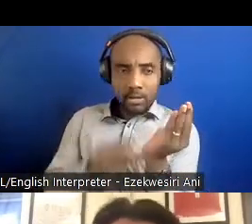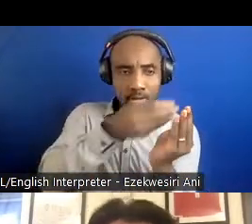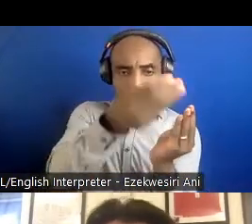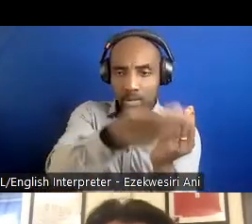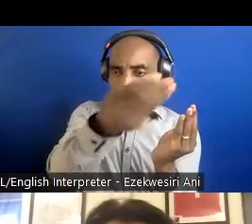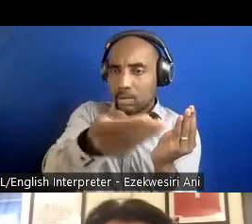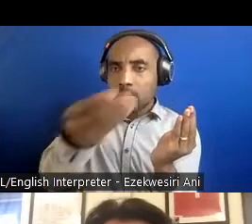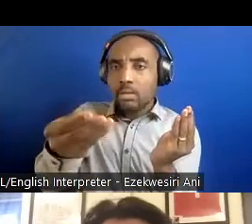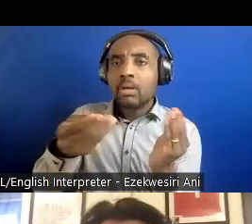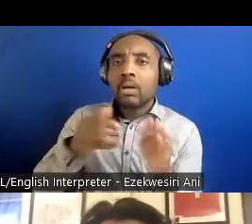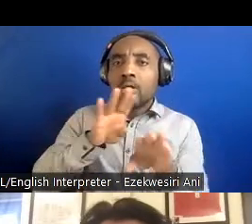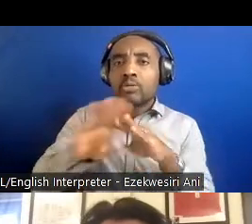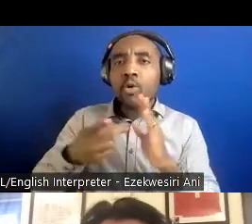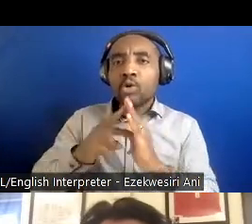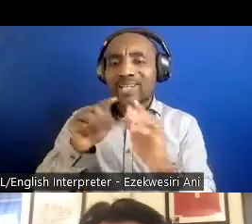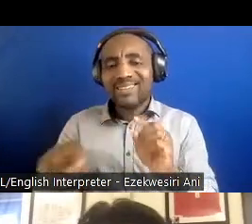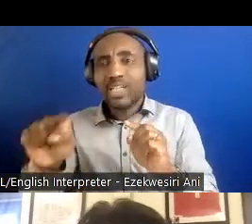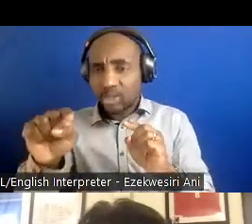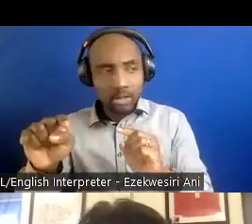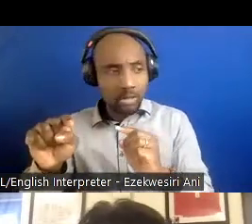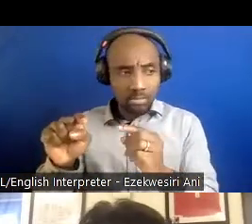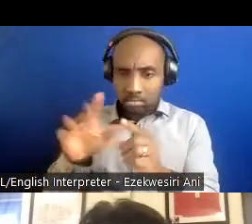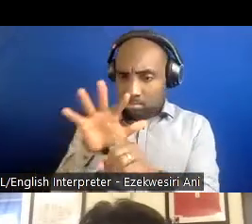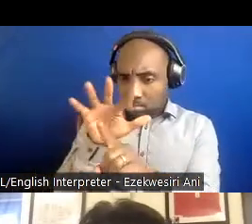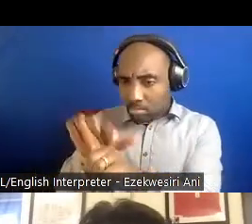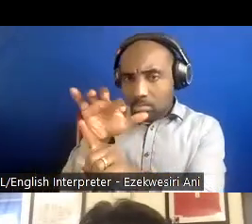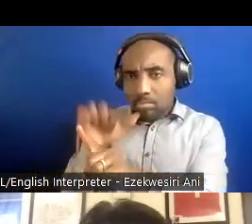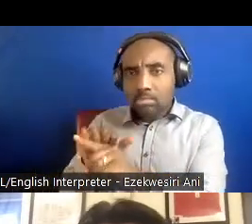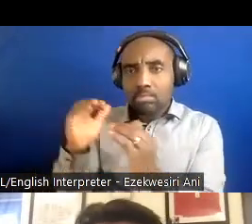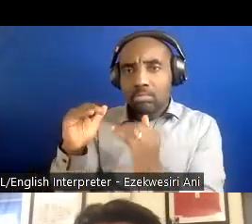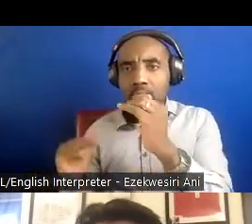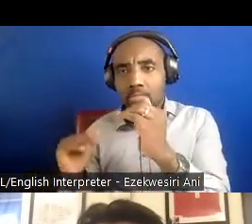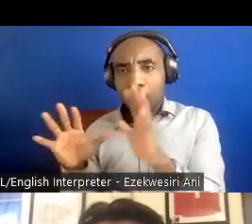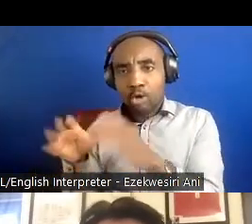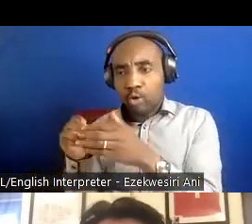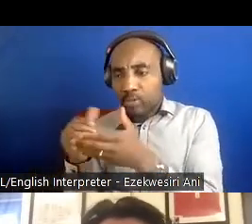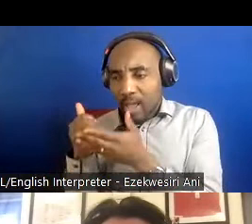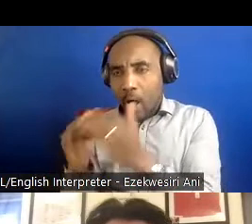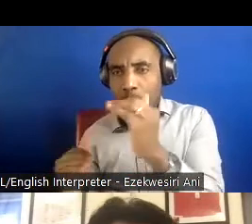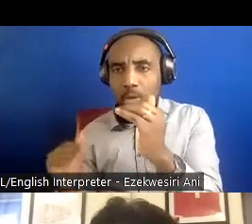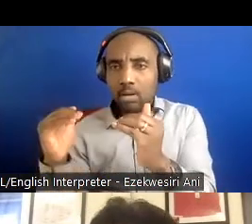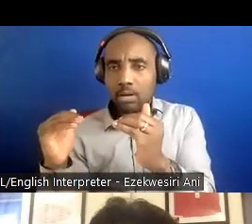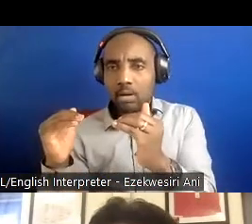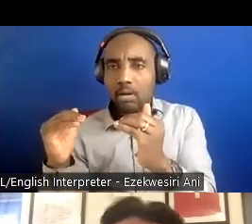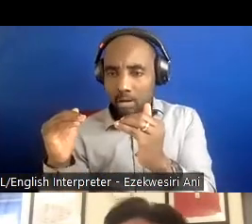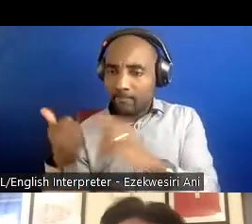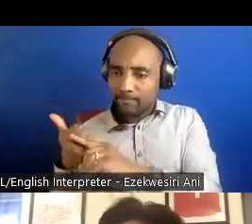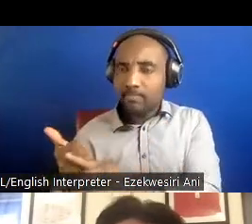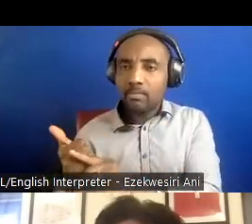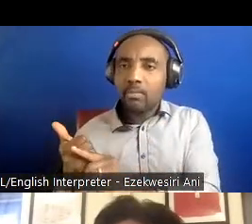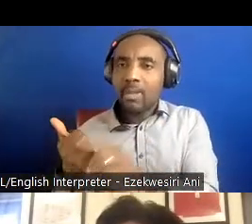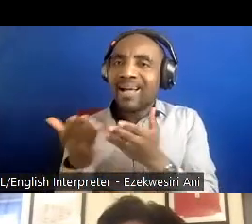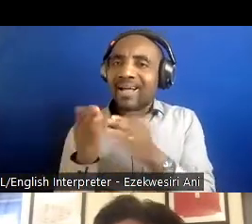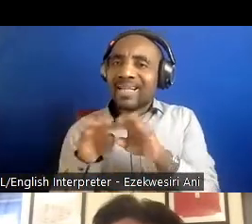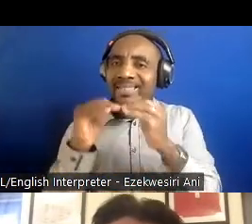of the issues affecting underrepresented groups. And by clearly setting the standards that all national